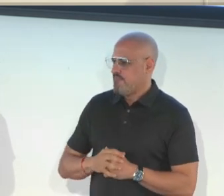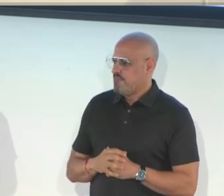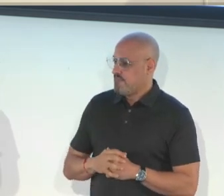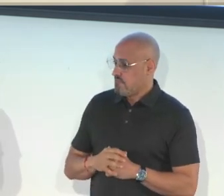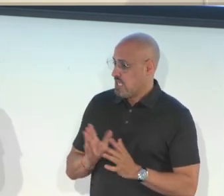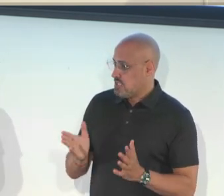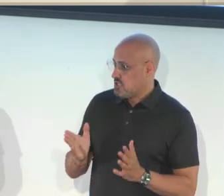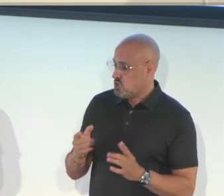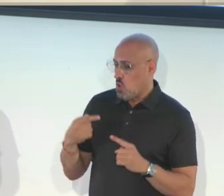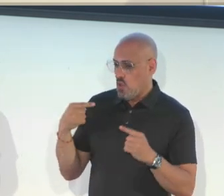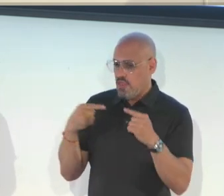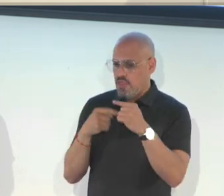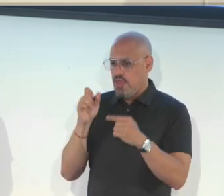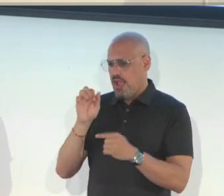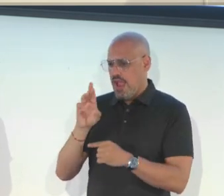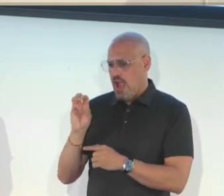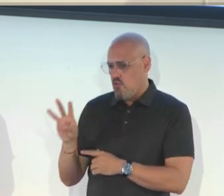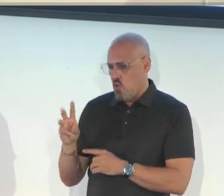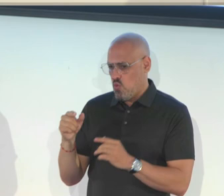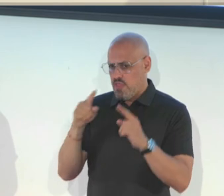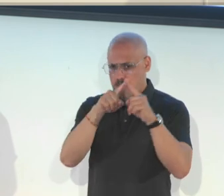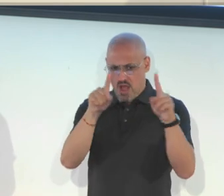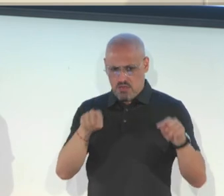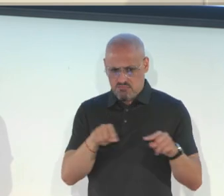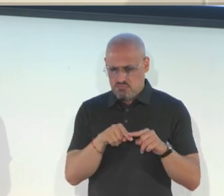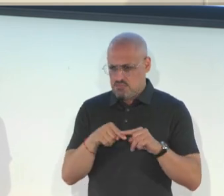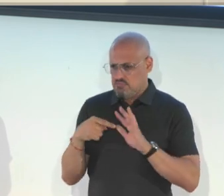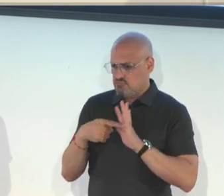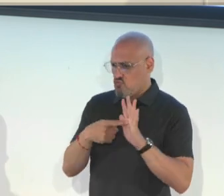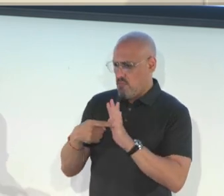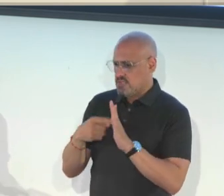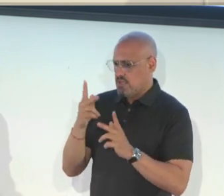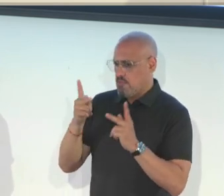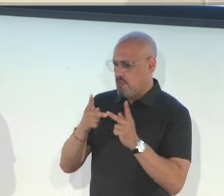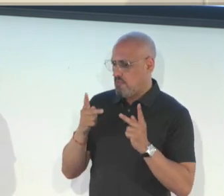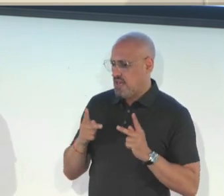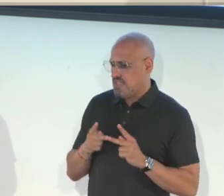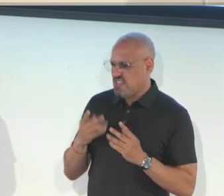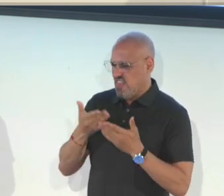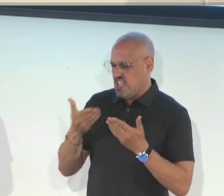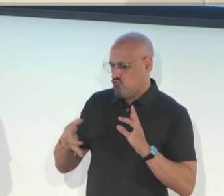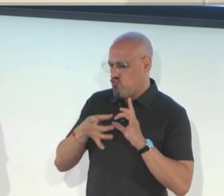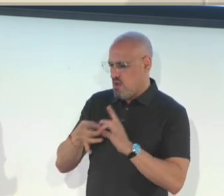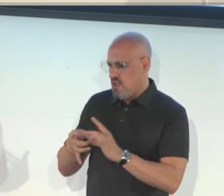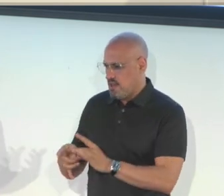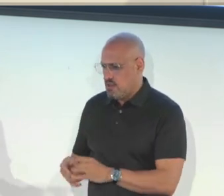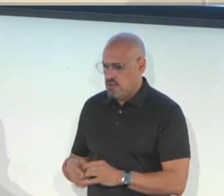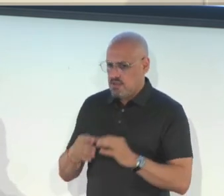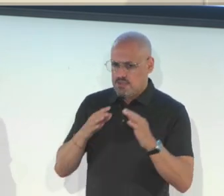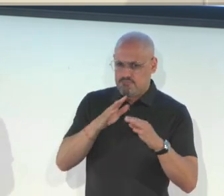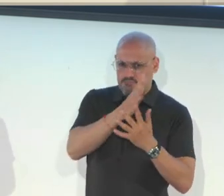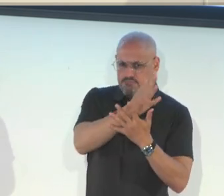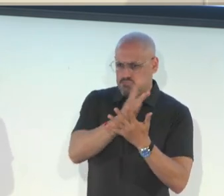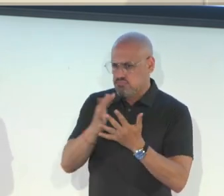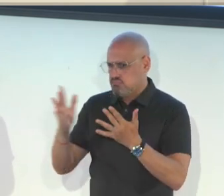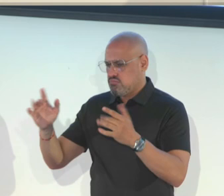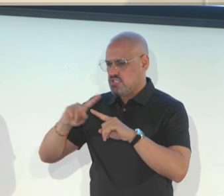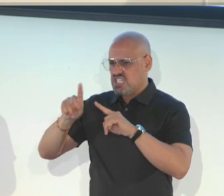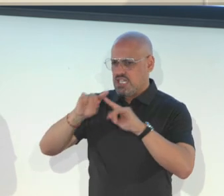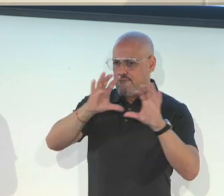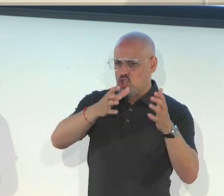So the arrows on these boxes represent places where components are related, related across various